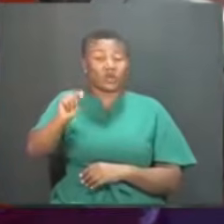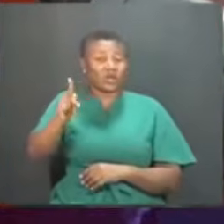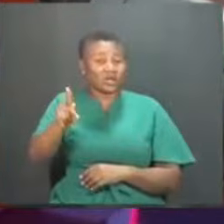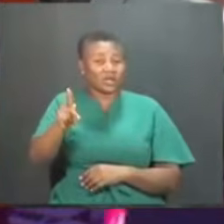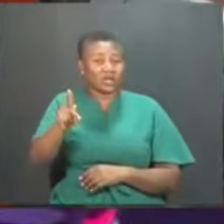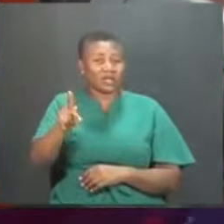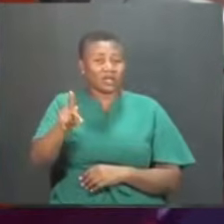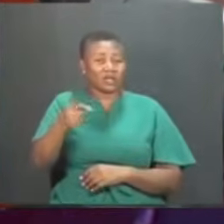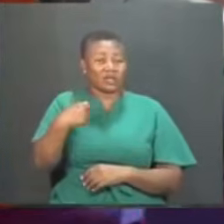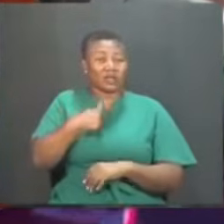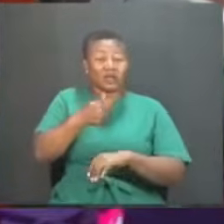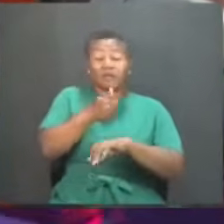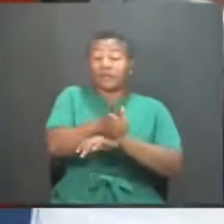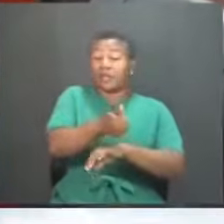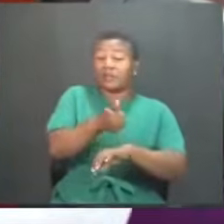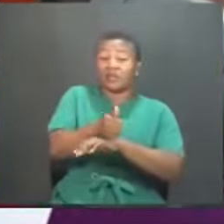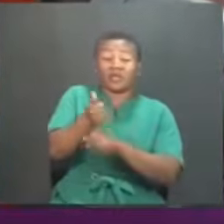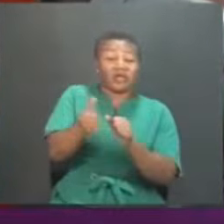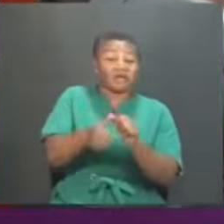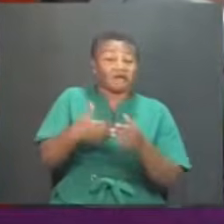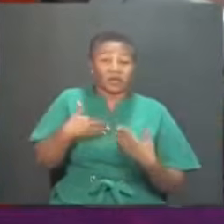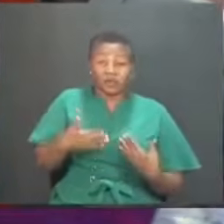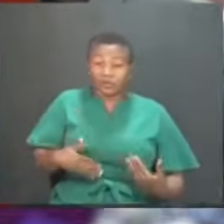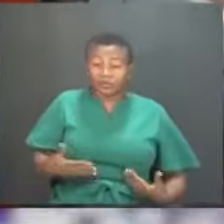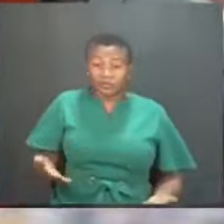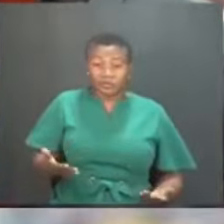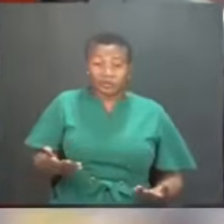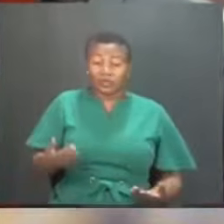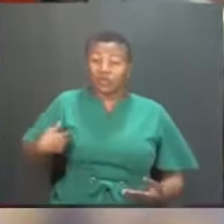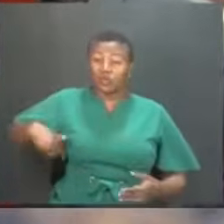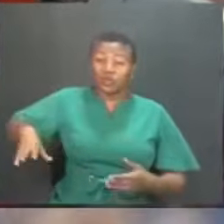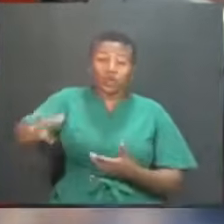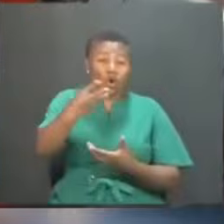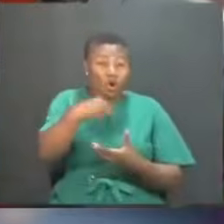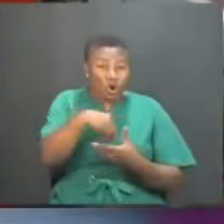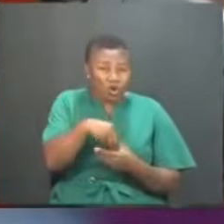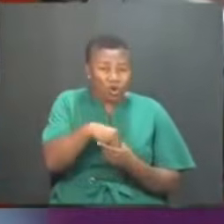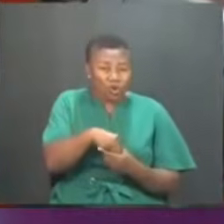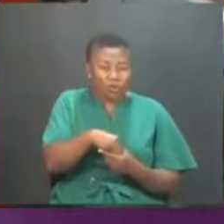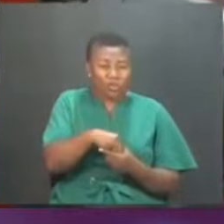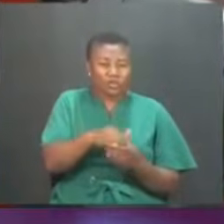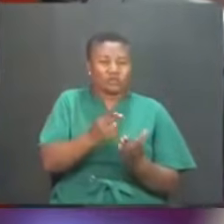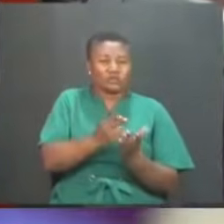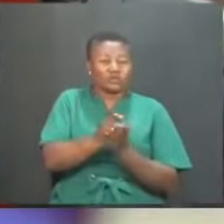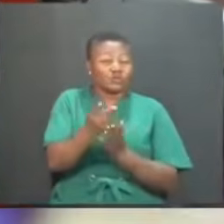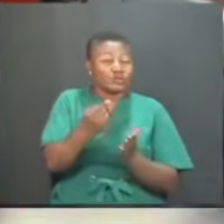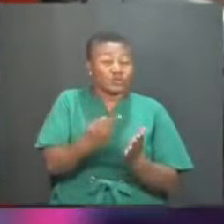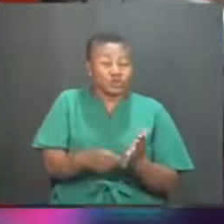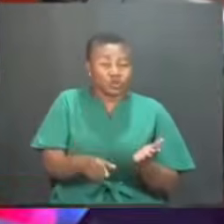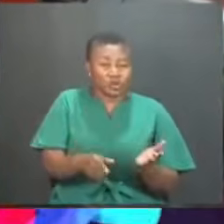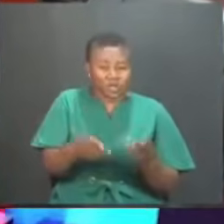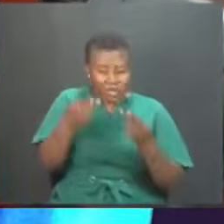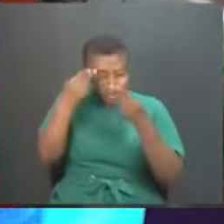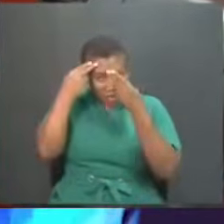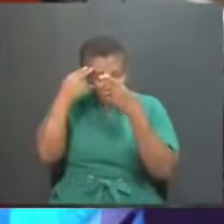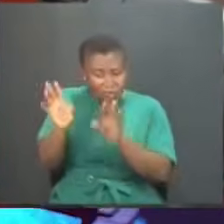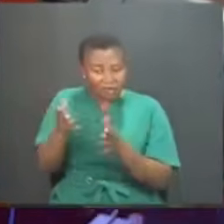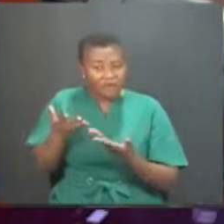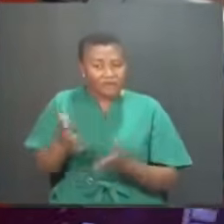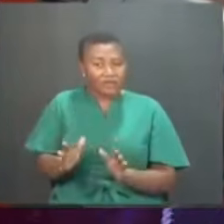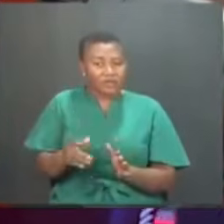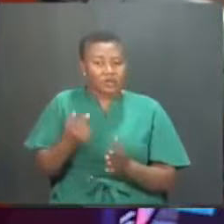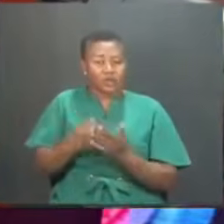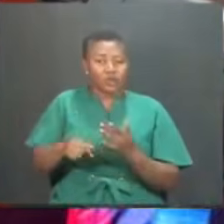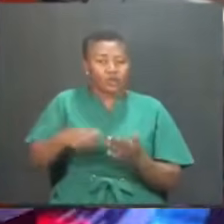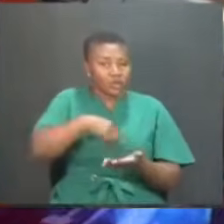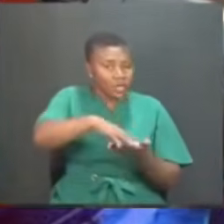we may blame everybody, blame ourselves, but the truth is that it has happened already. What are we learning from this